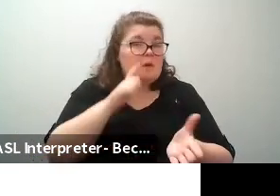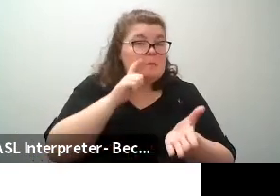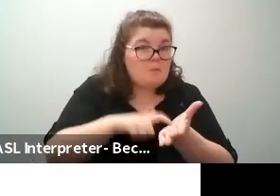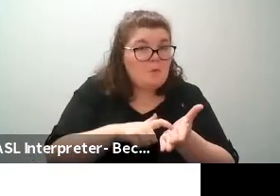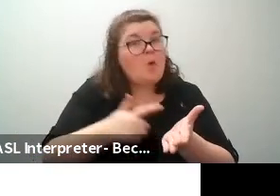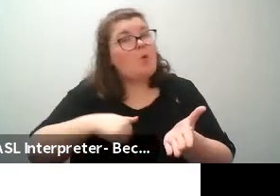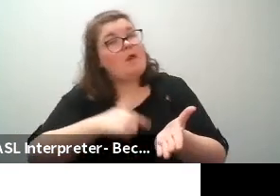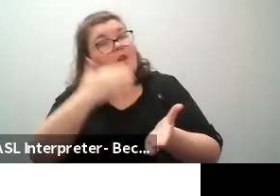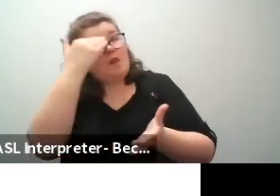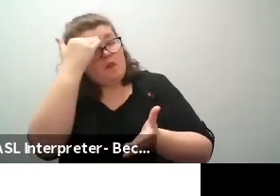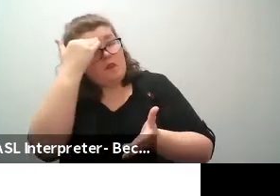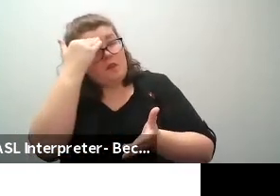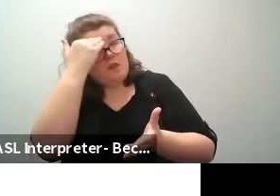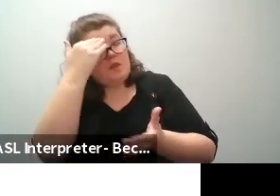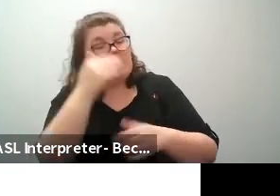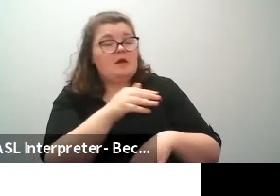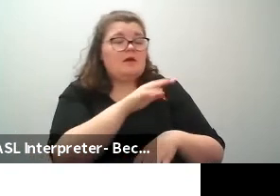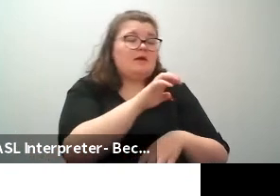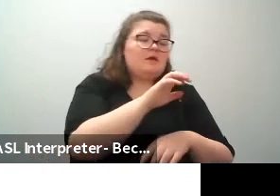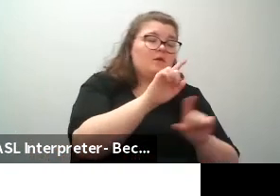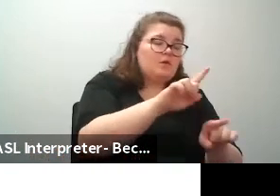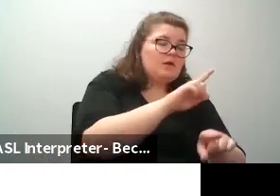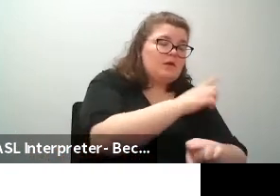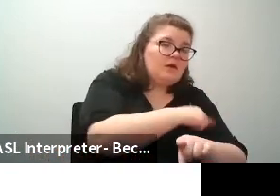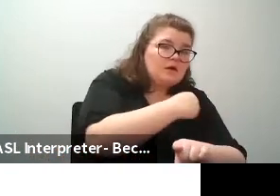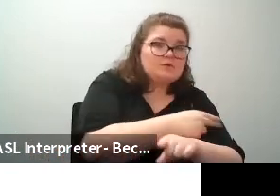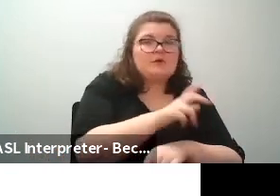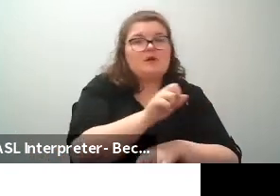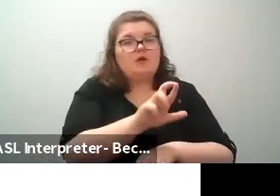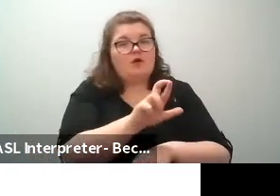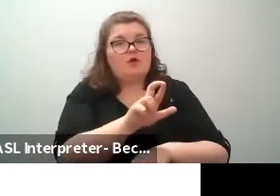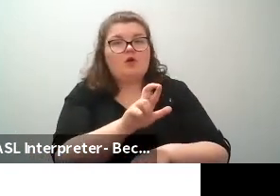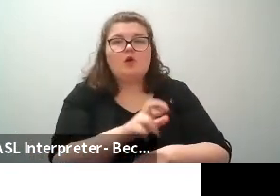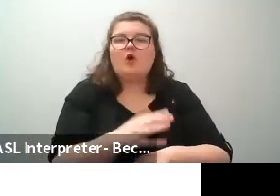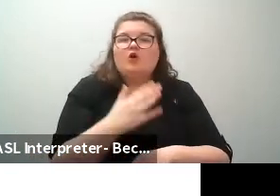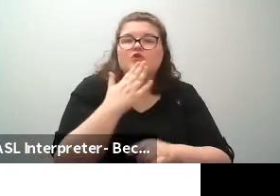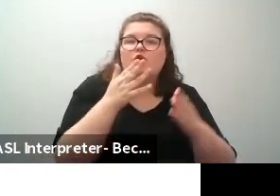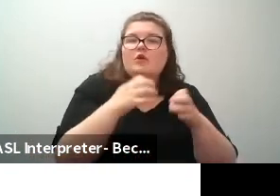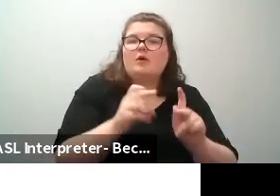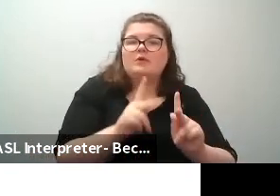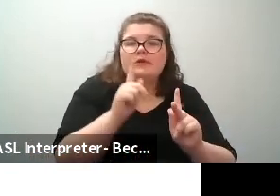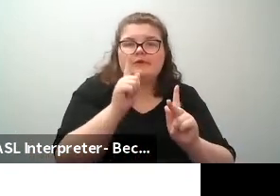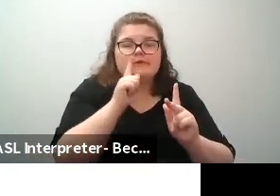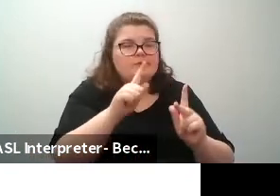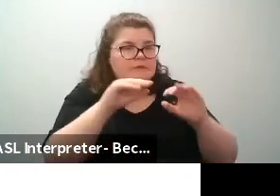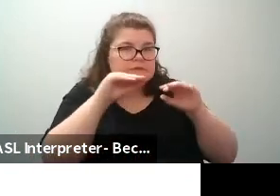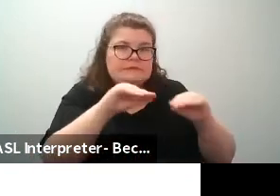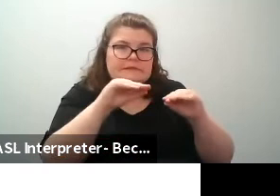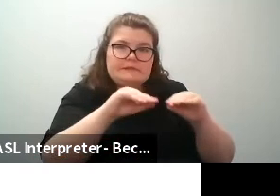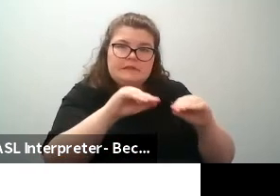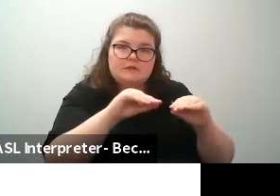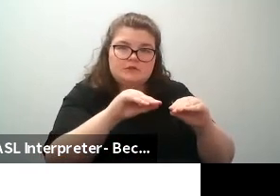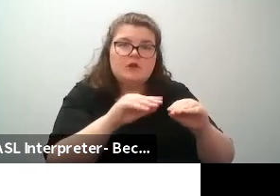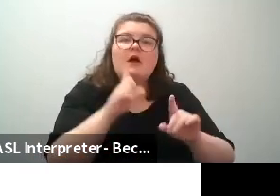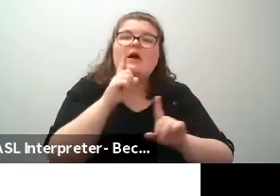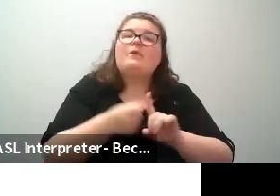visit or a hospitalization for acute disease exacerbation seems to be an opportune time for a health literacy focused intervention. And it impacts